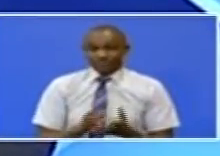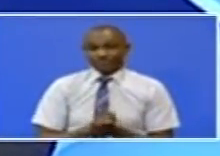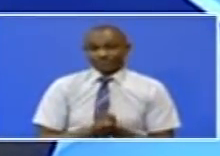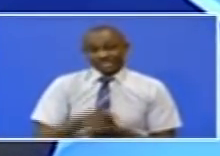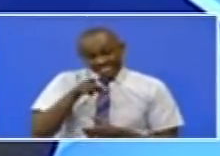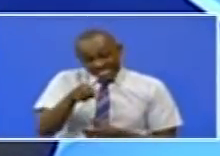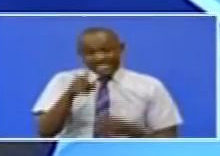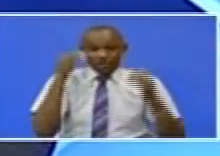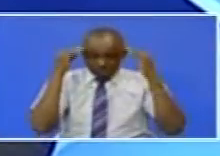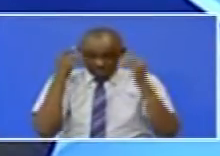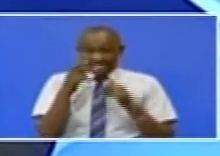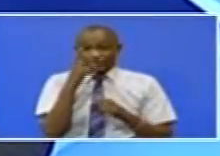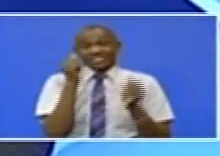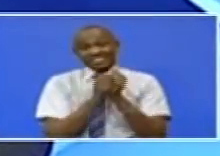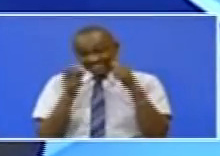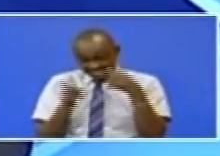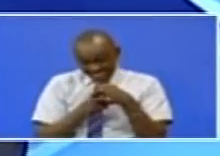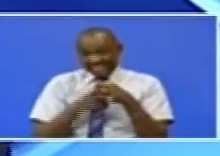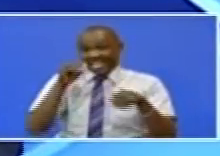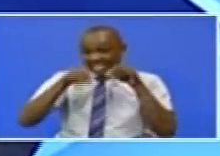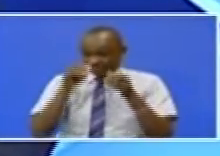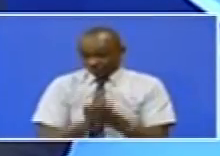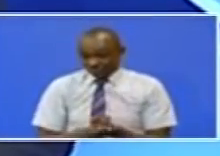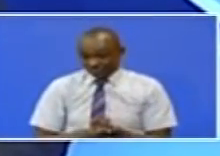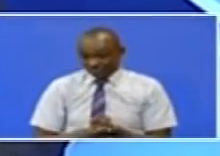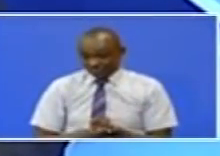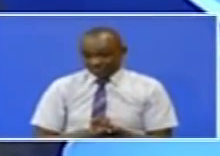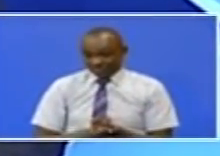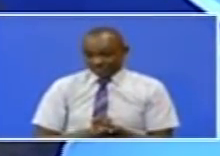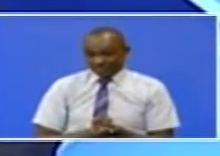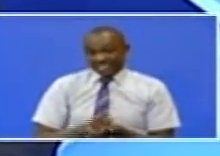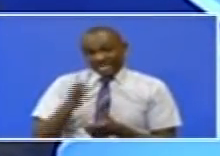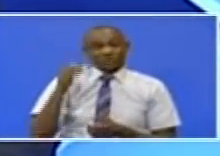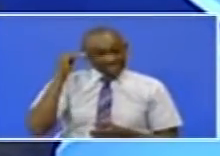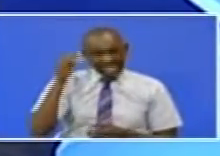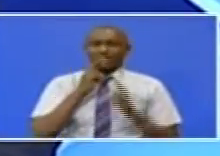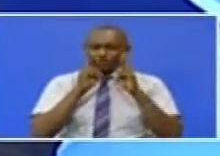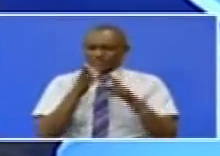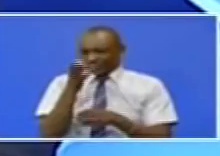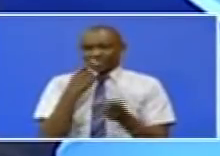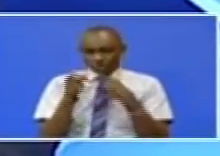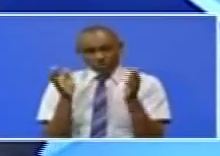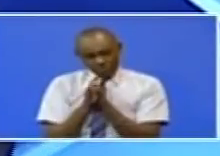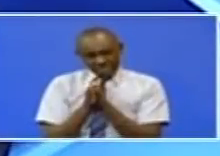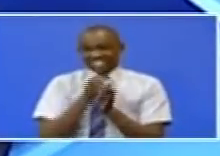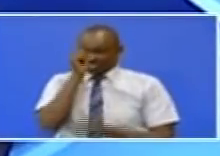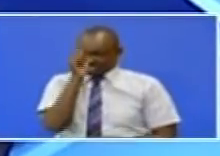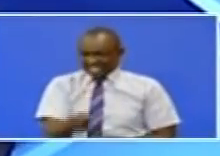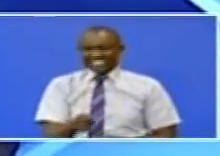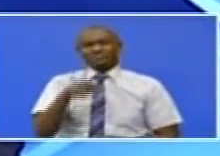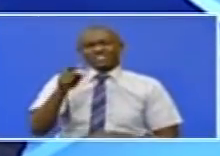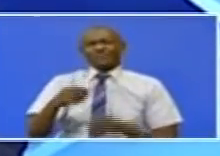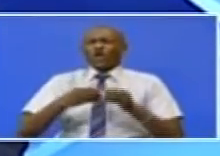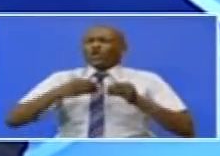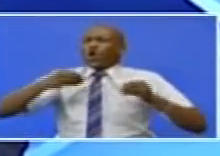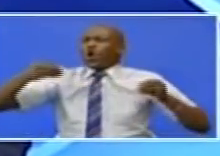in the land during the 2017 general election. KTN's senior reporter Rita Tinina spoke to Justice Tunoi, one of the longest